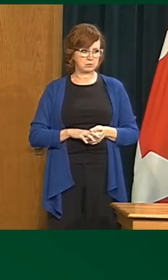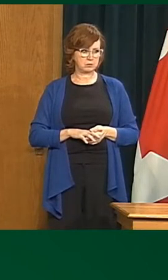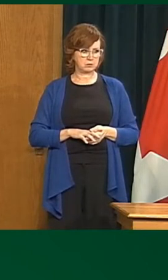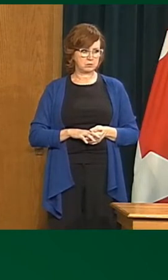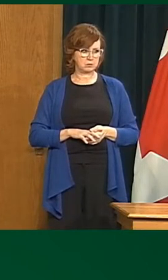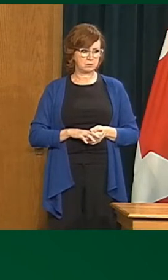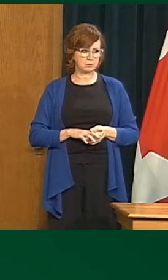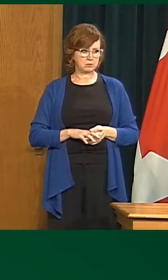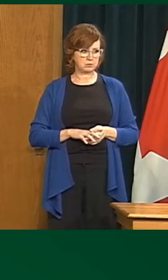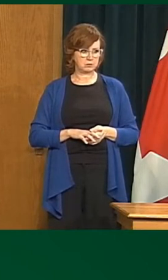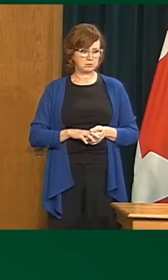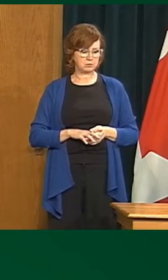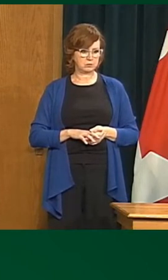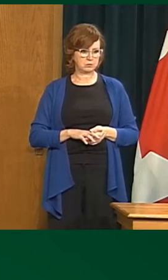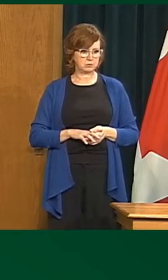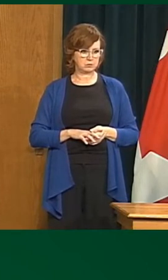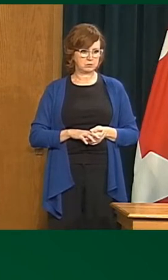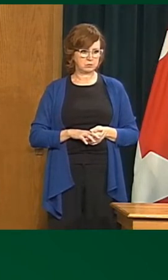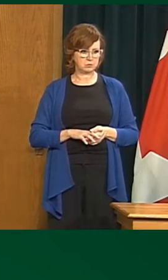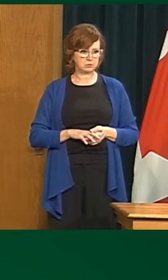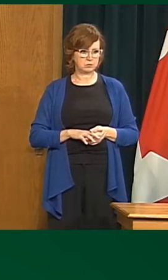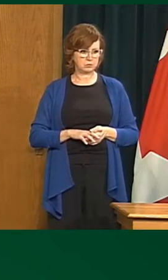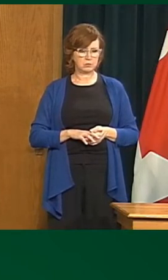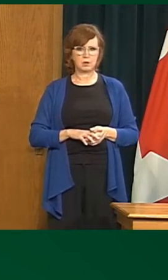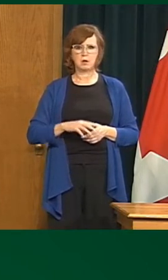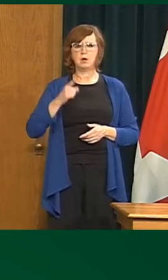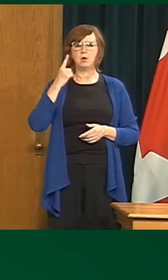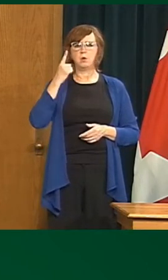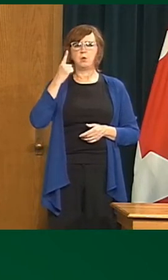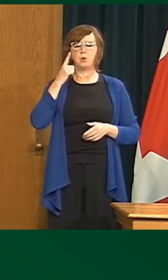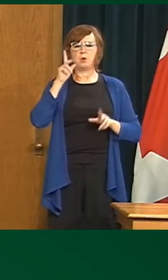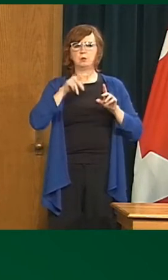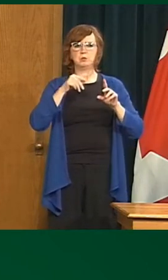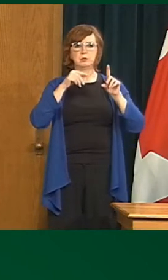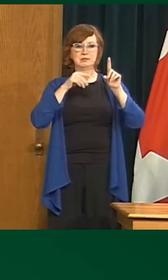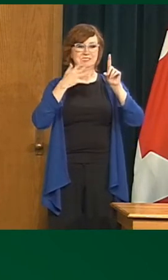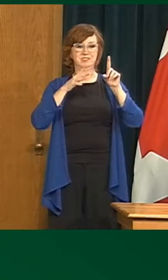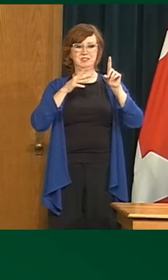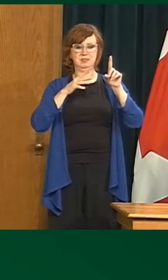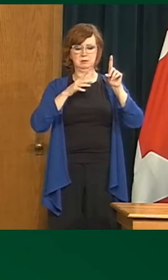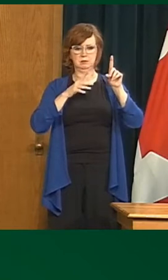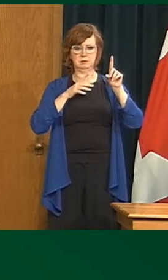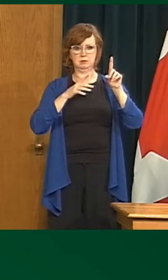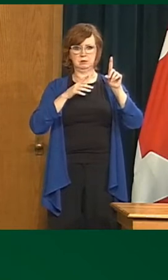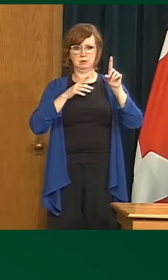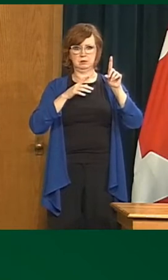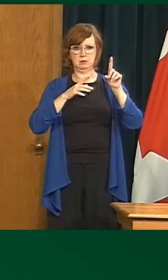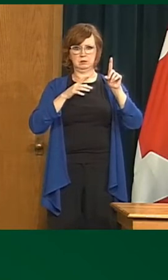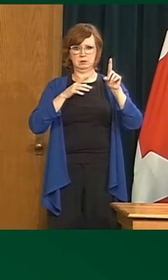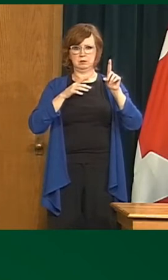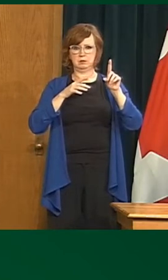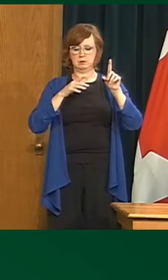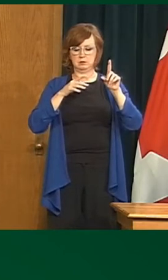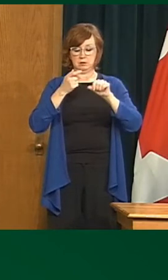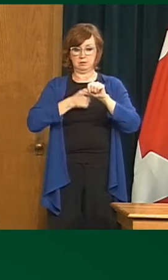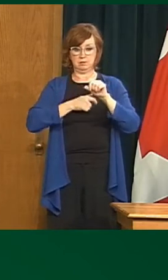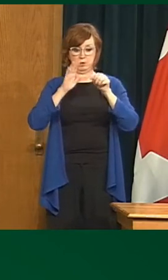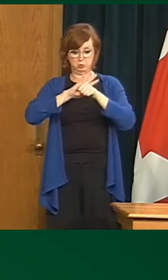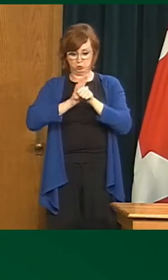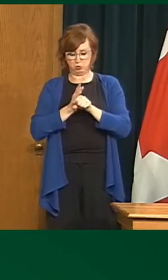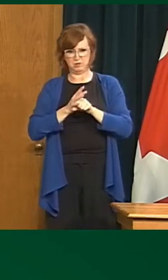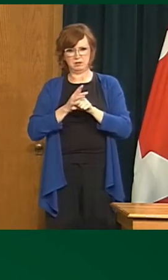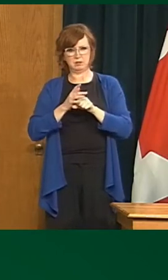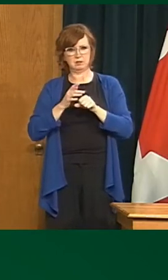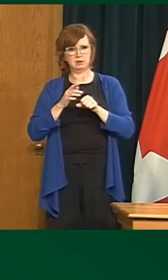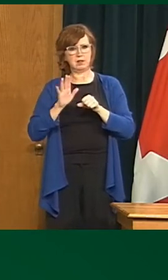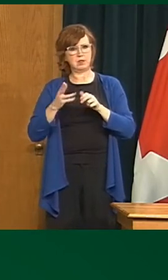one case reassigned from Regina to the north? That's just the adjustment made based on the where the diagnosis was